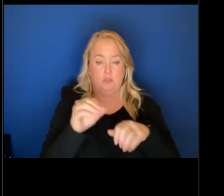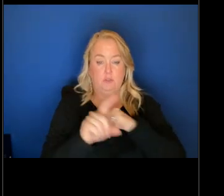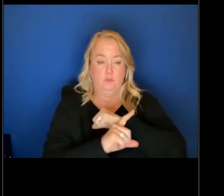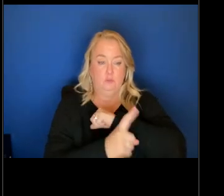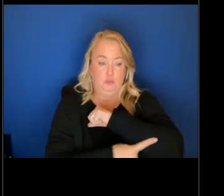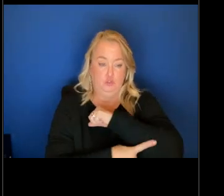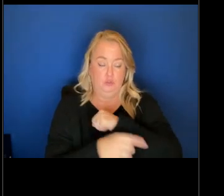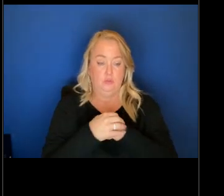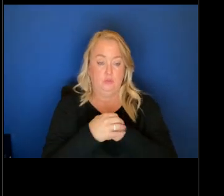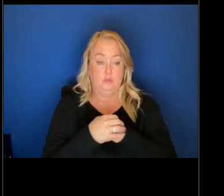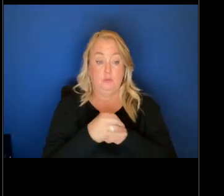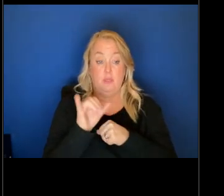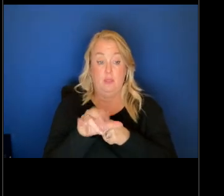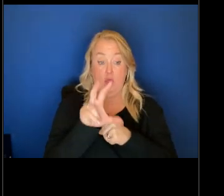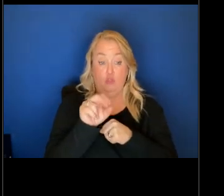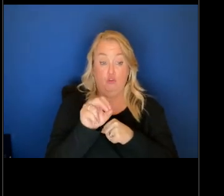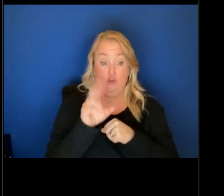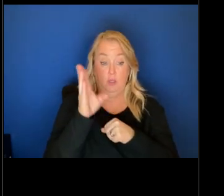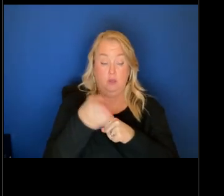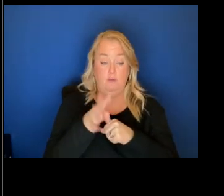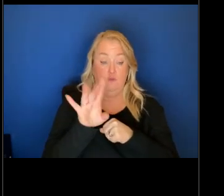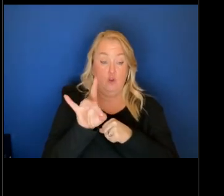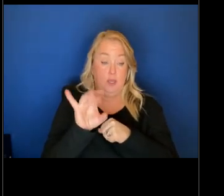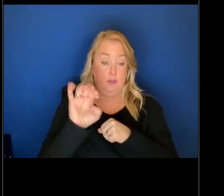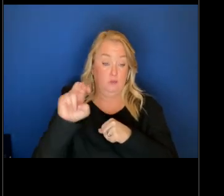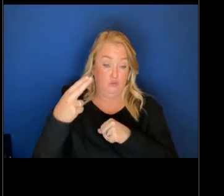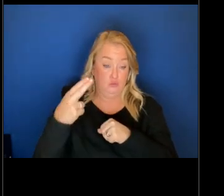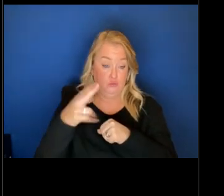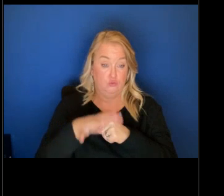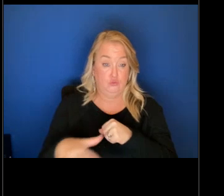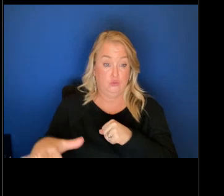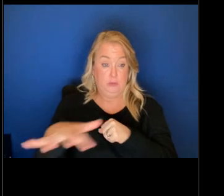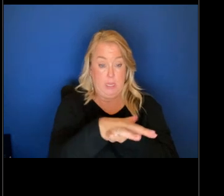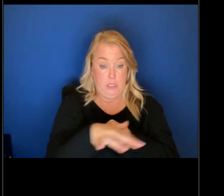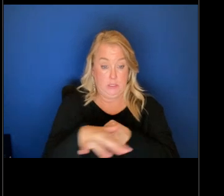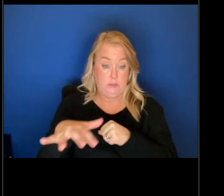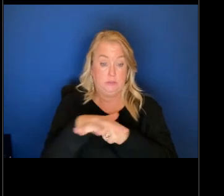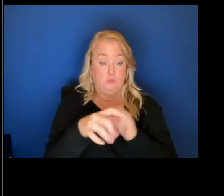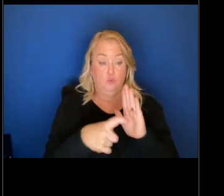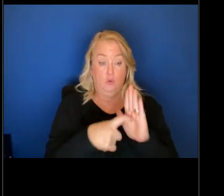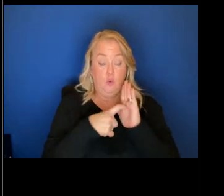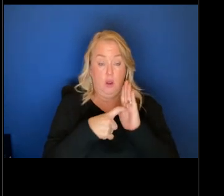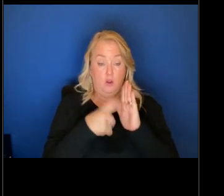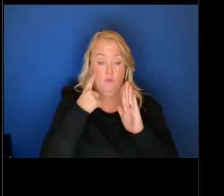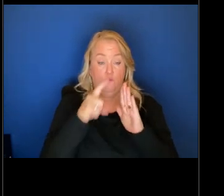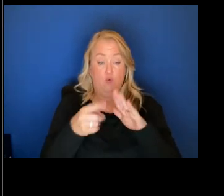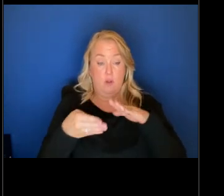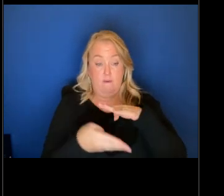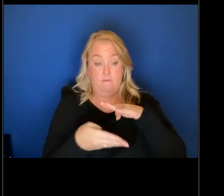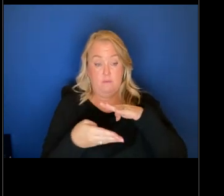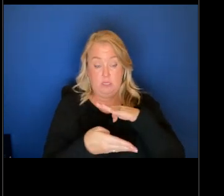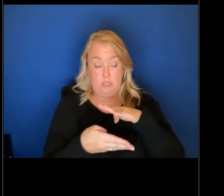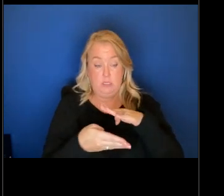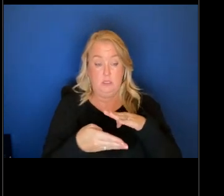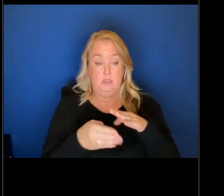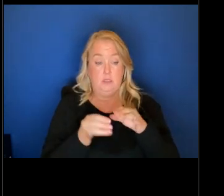The 30-inch by 48-inch clear floor space required at an